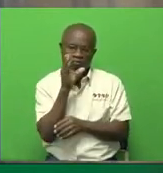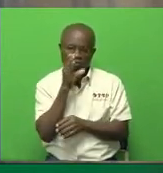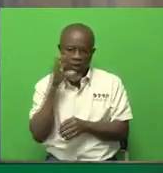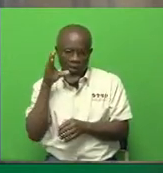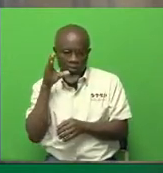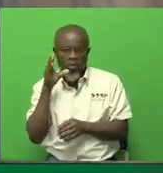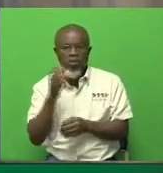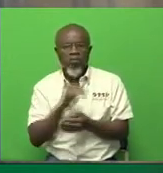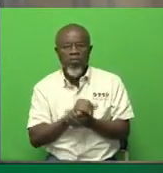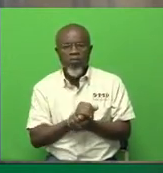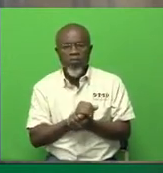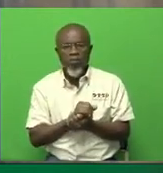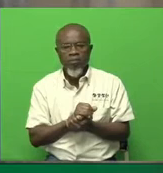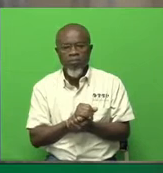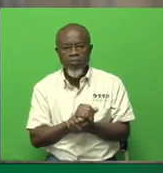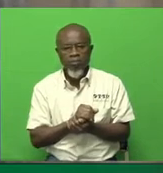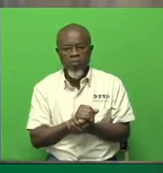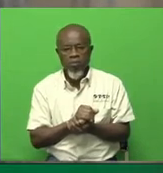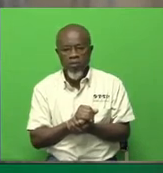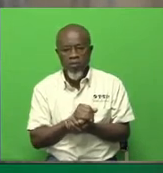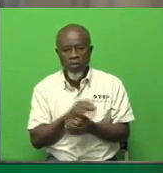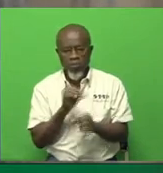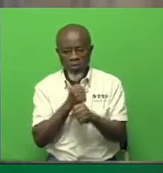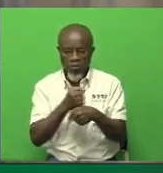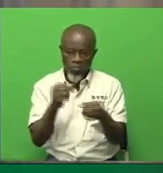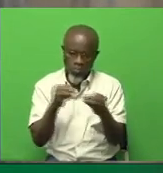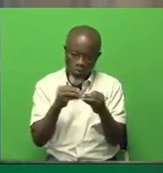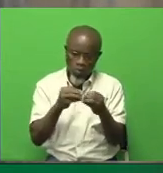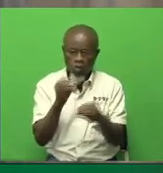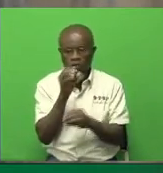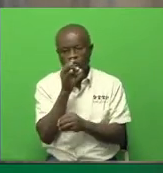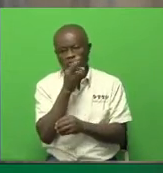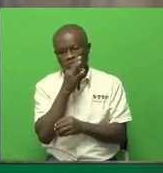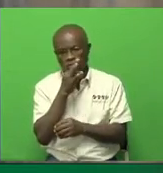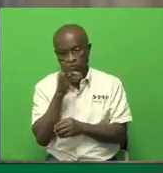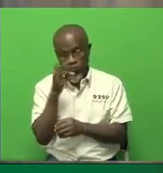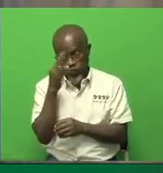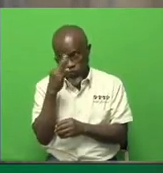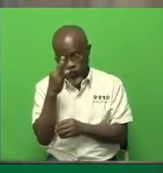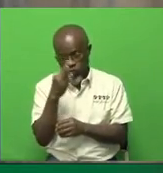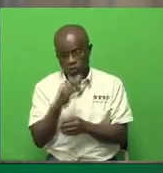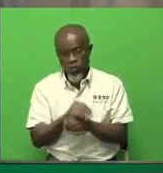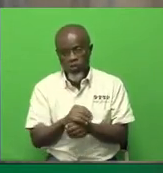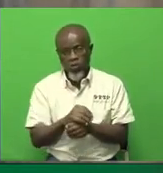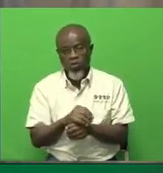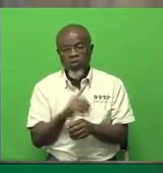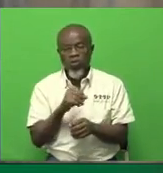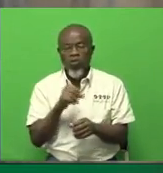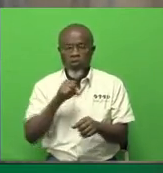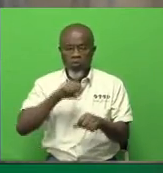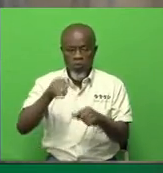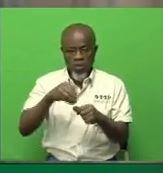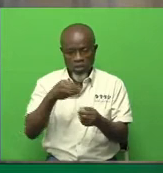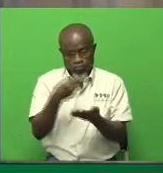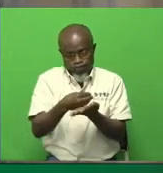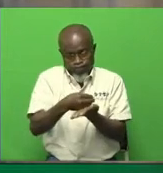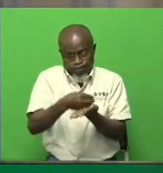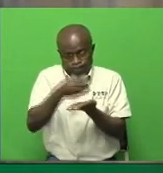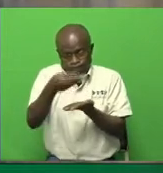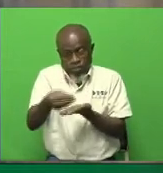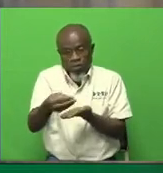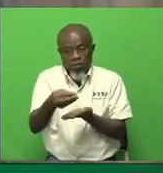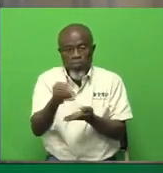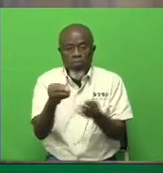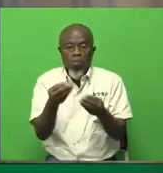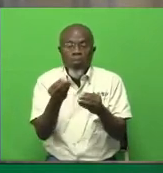the uh some of the plans there and we commit that we should spend at least 10 percent of the psip to